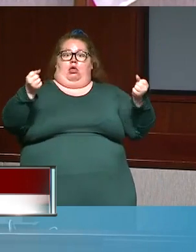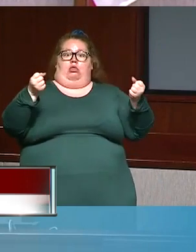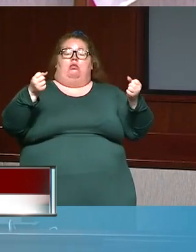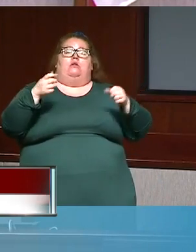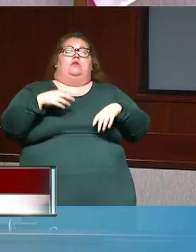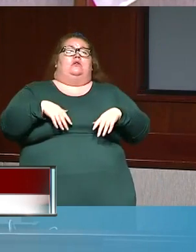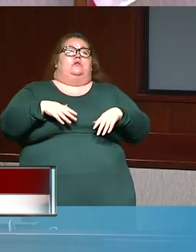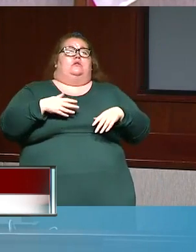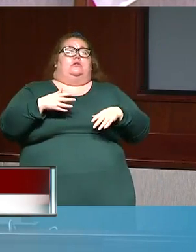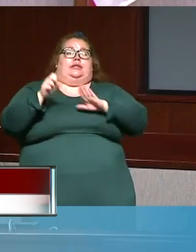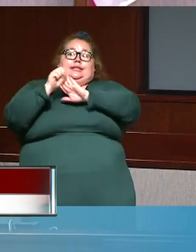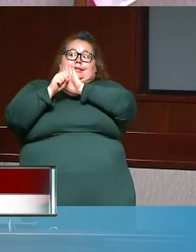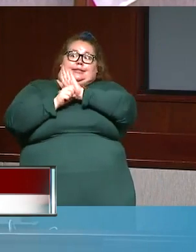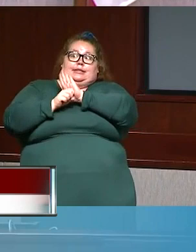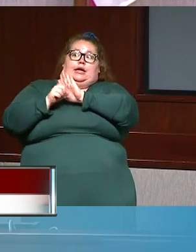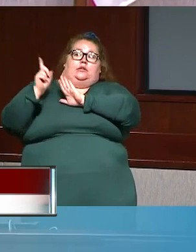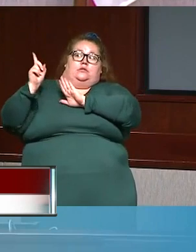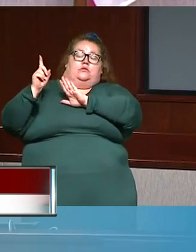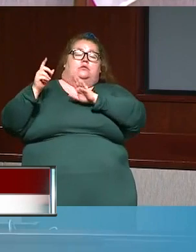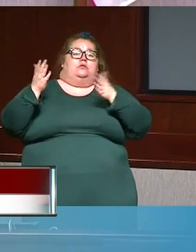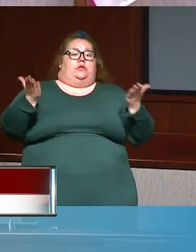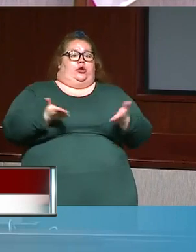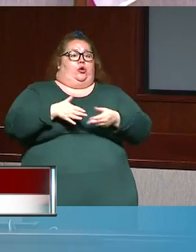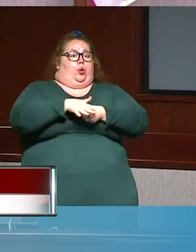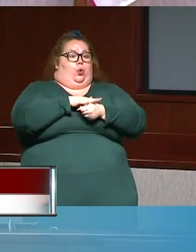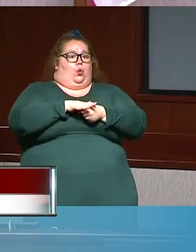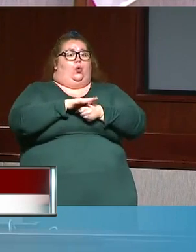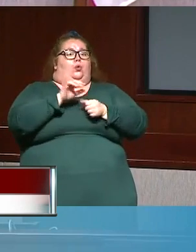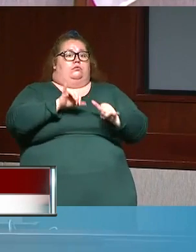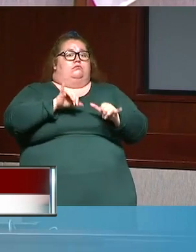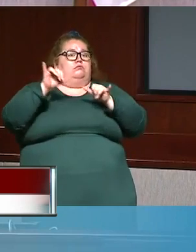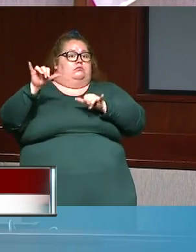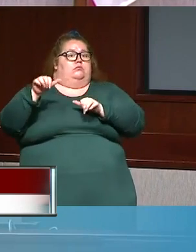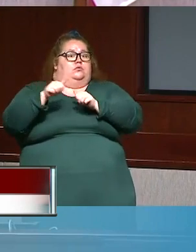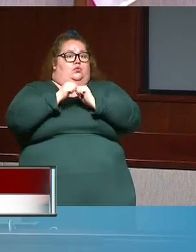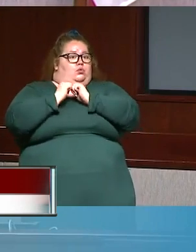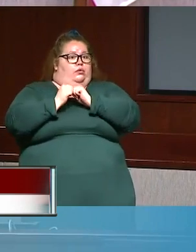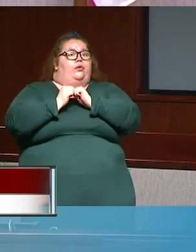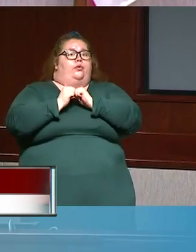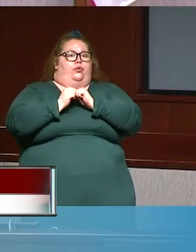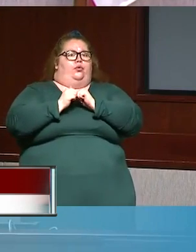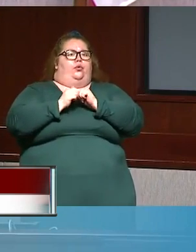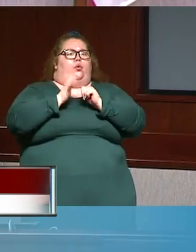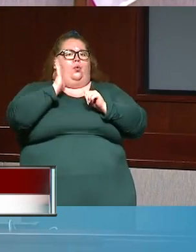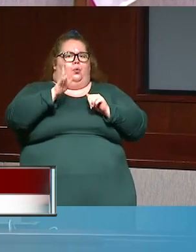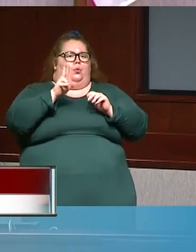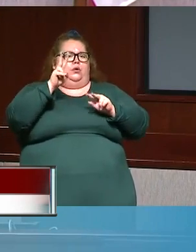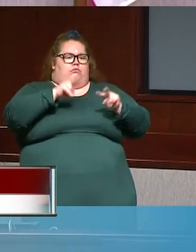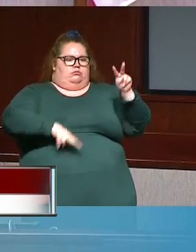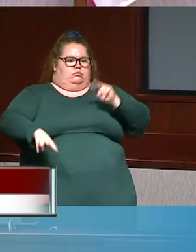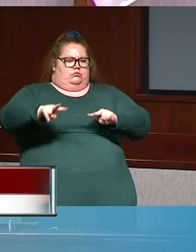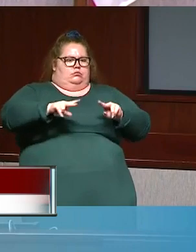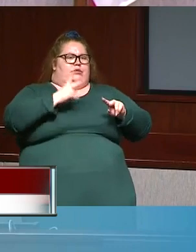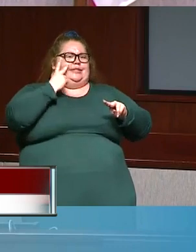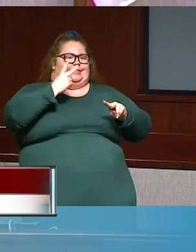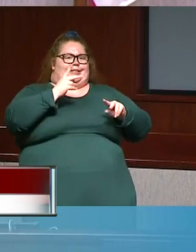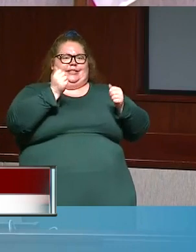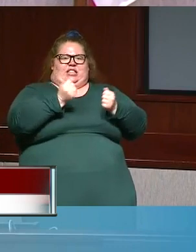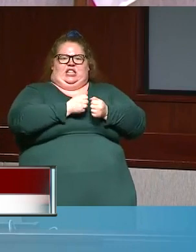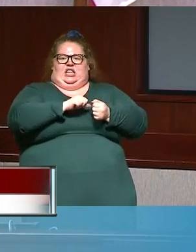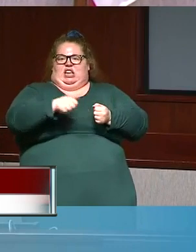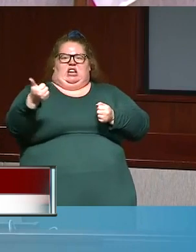level, and where we again see trends that are worrisome across any one of